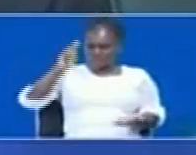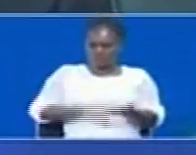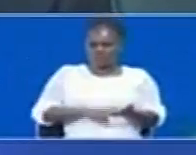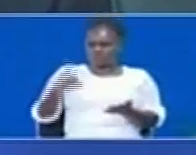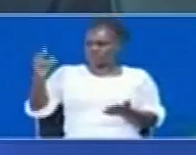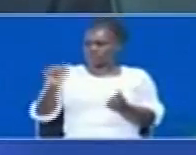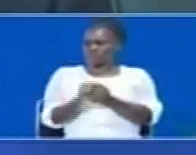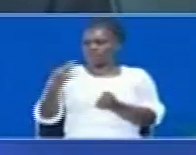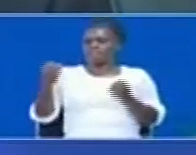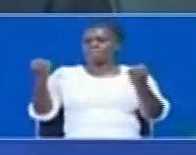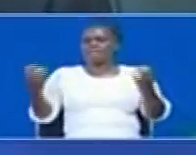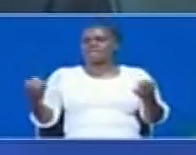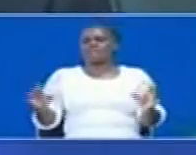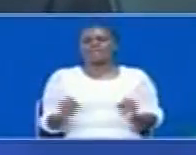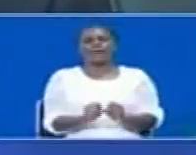2013. A lot has happened.